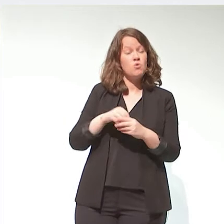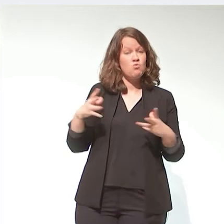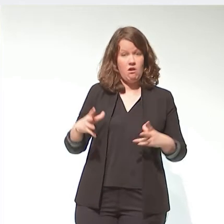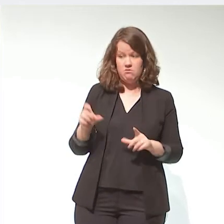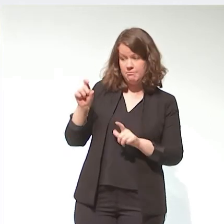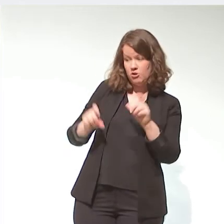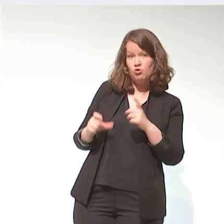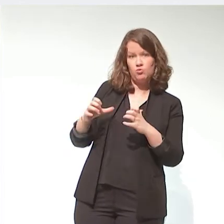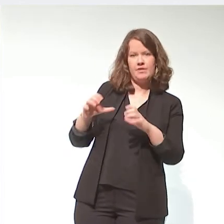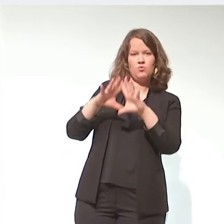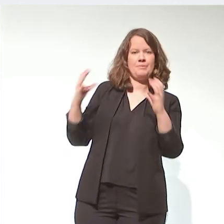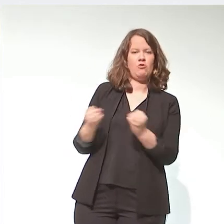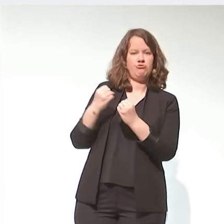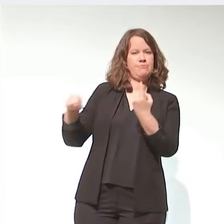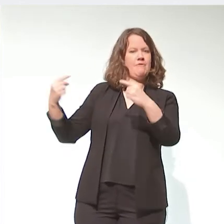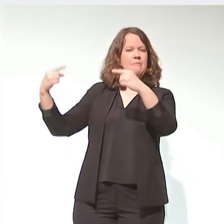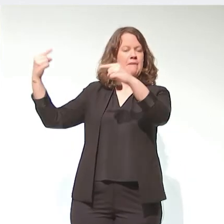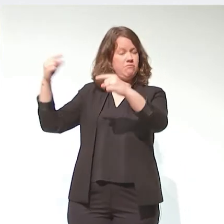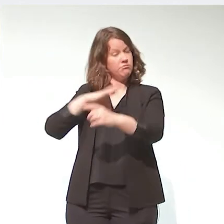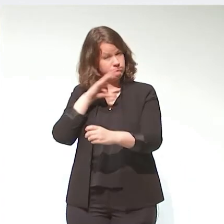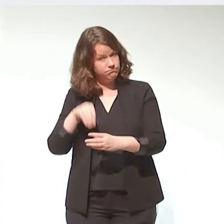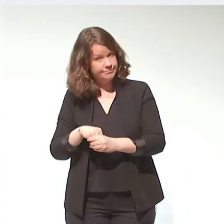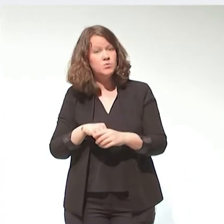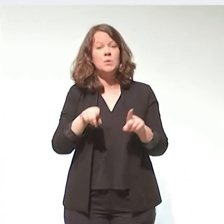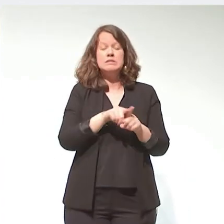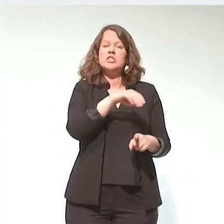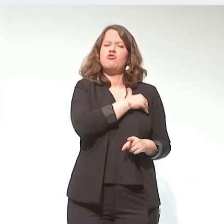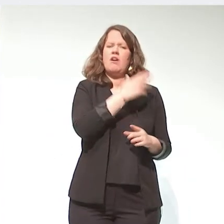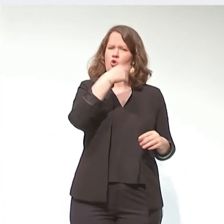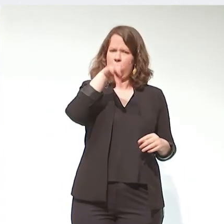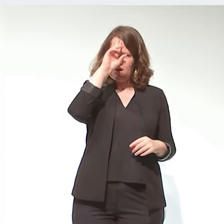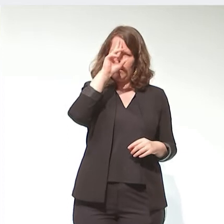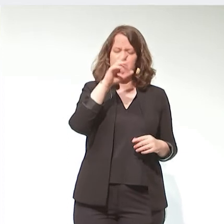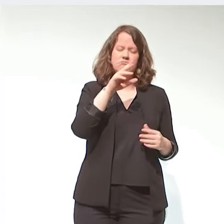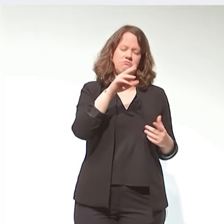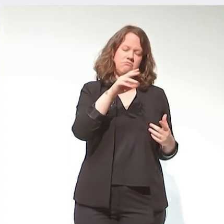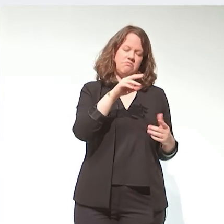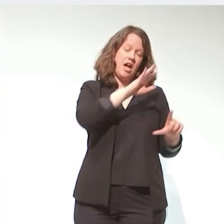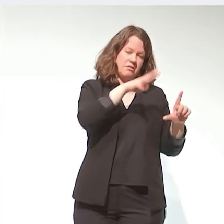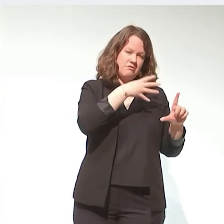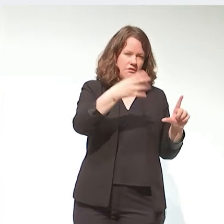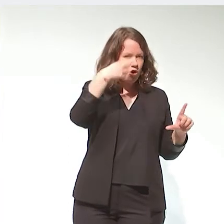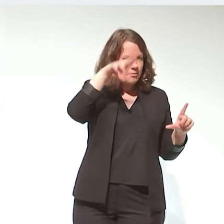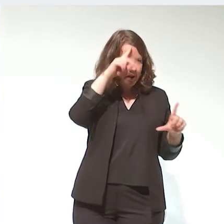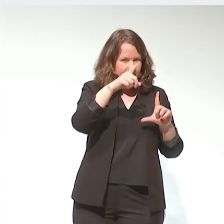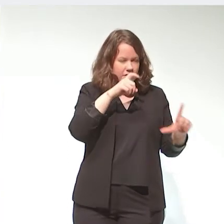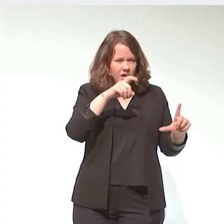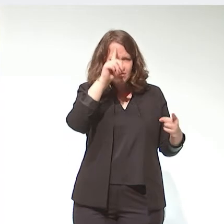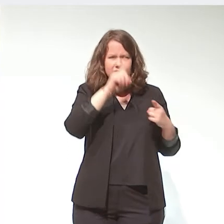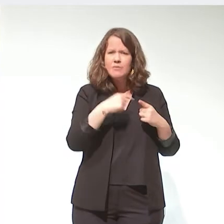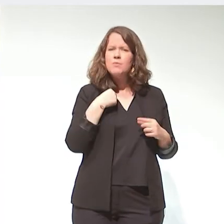Agenda, and there especially skills for life that also enable people to get skills that are beyond skills